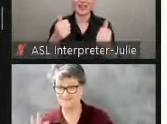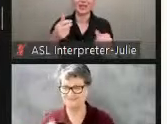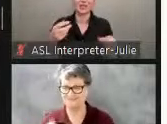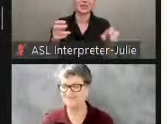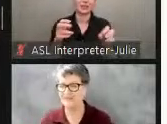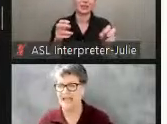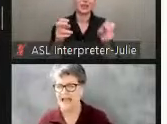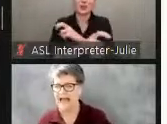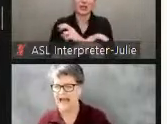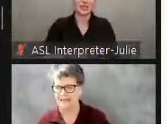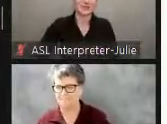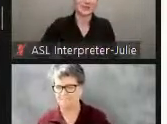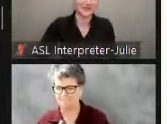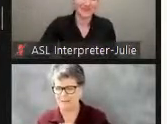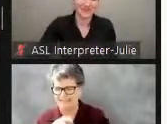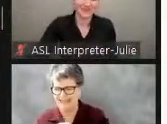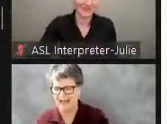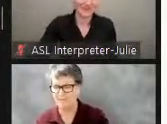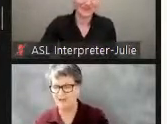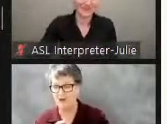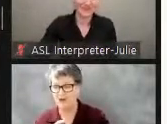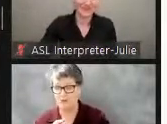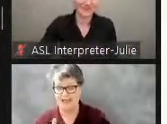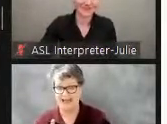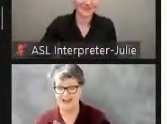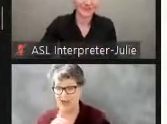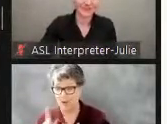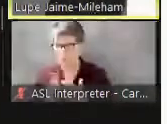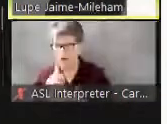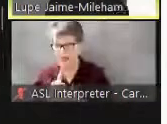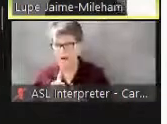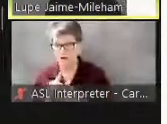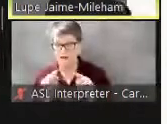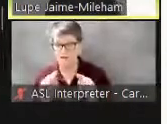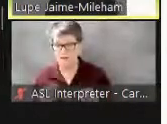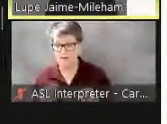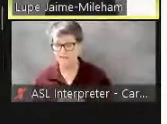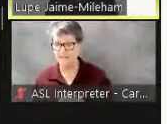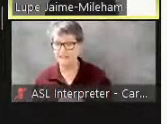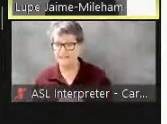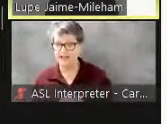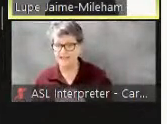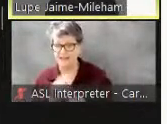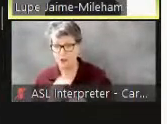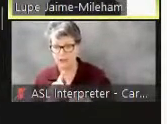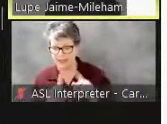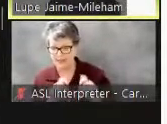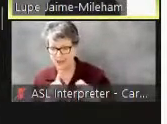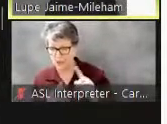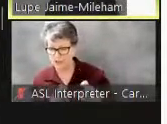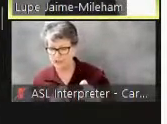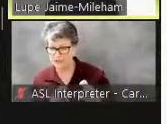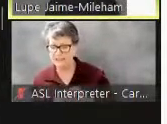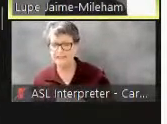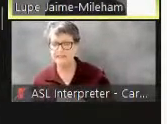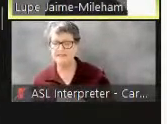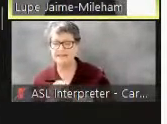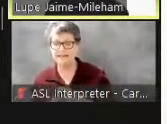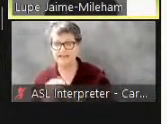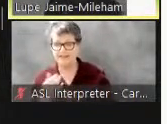time. We had allotted 1 hour for this. I think from looking at our questions in our